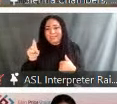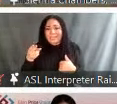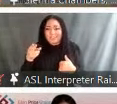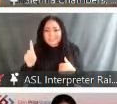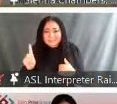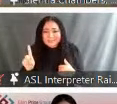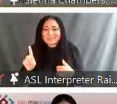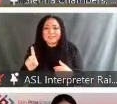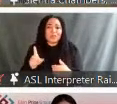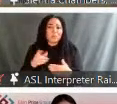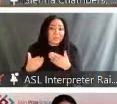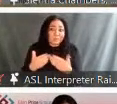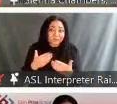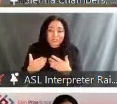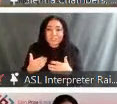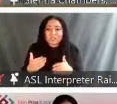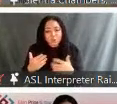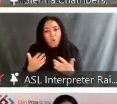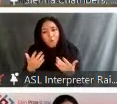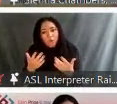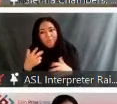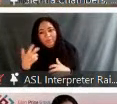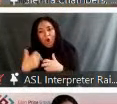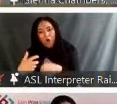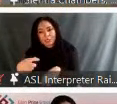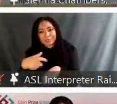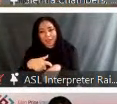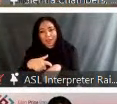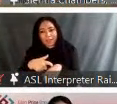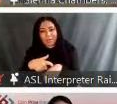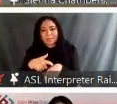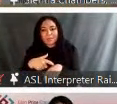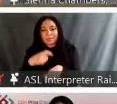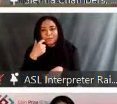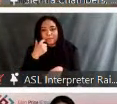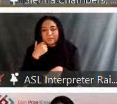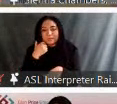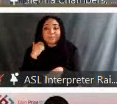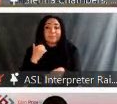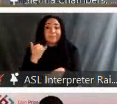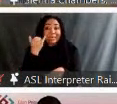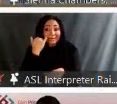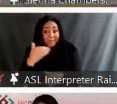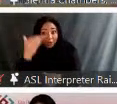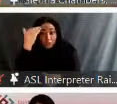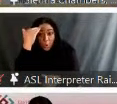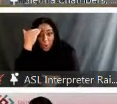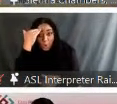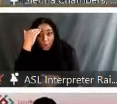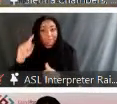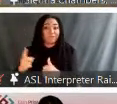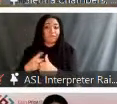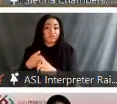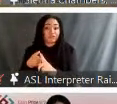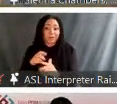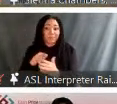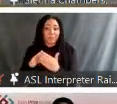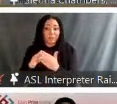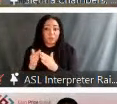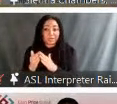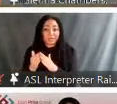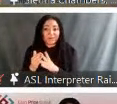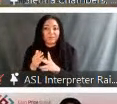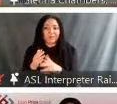So then it's gonna have time for them to help them, to cater them. But if they know it from the community, from the childcare